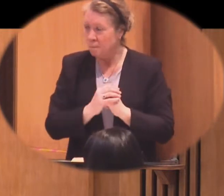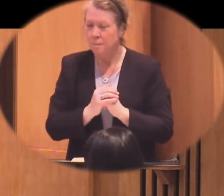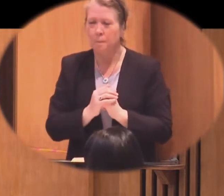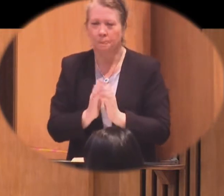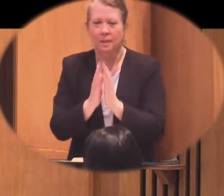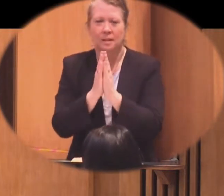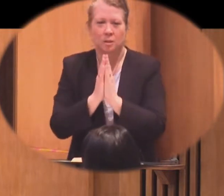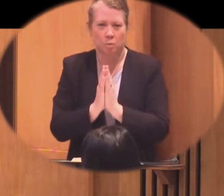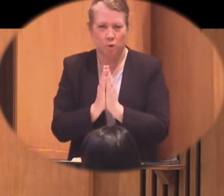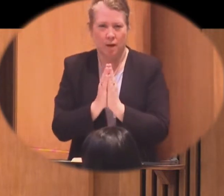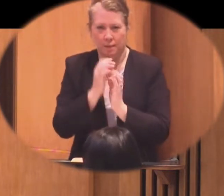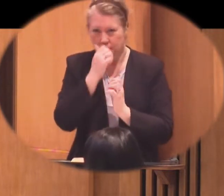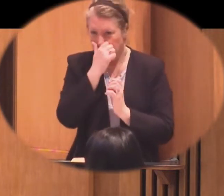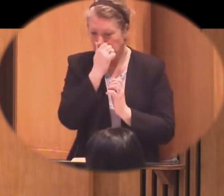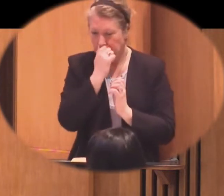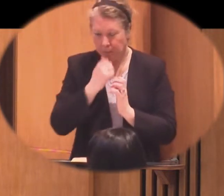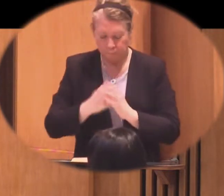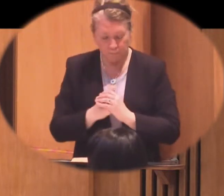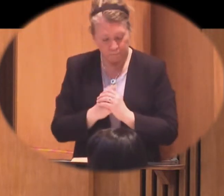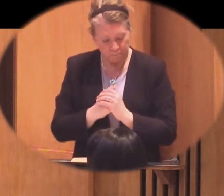Let us pray.